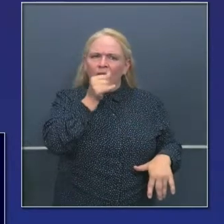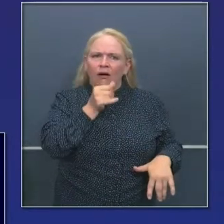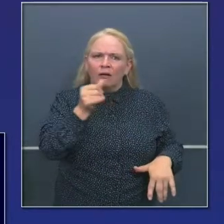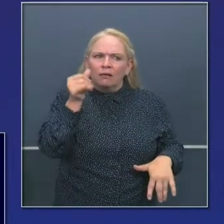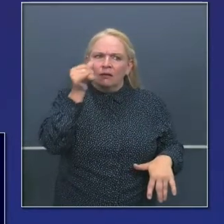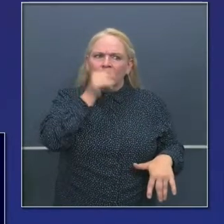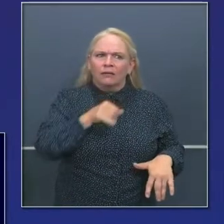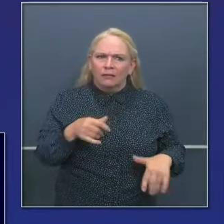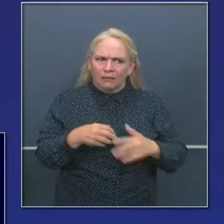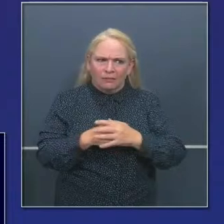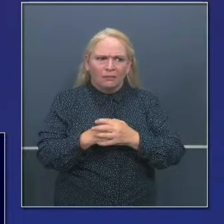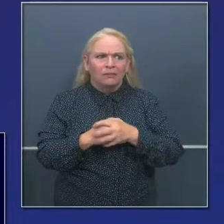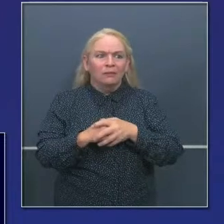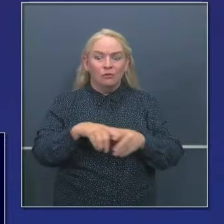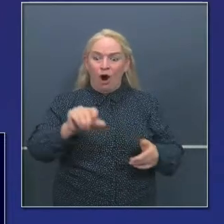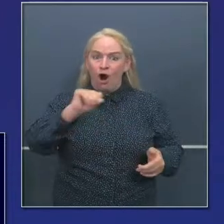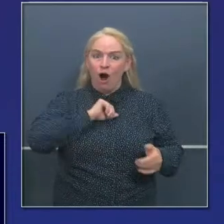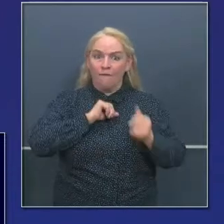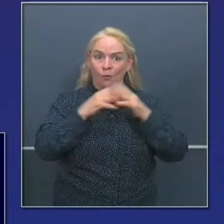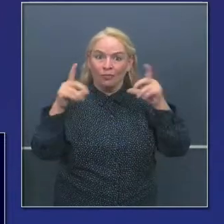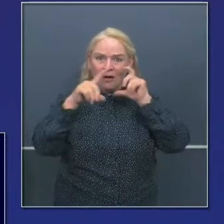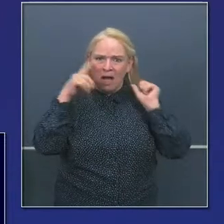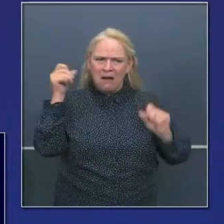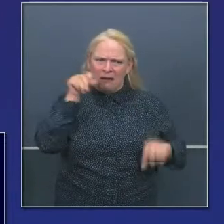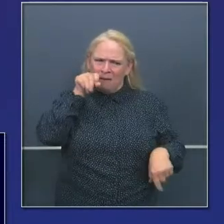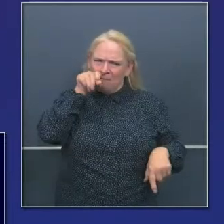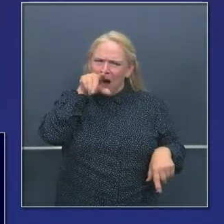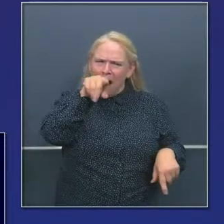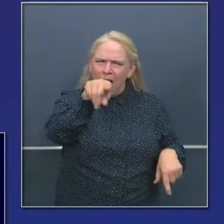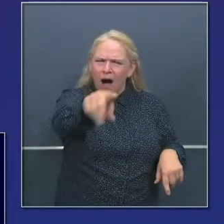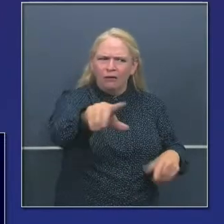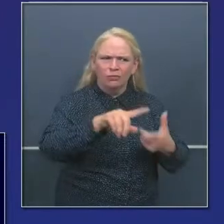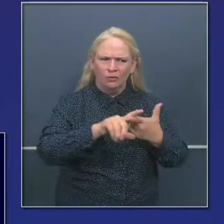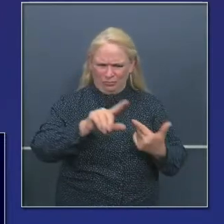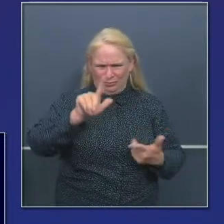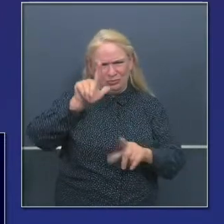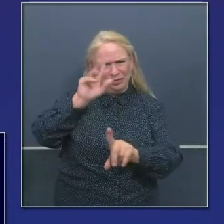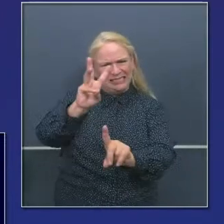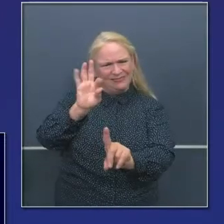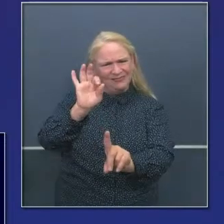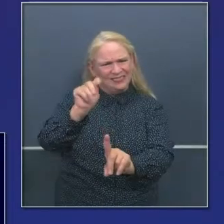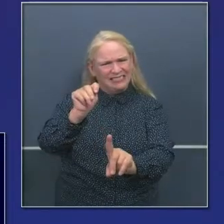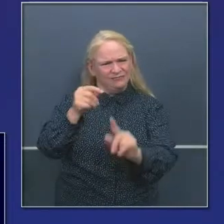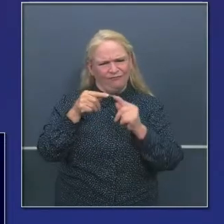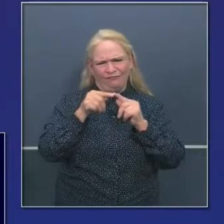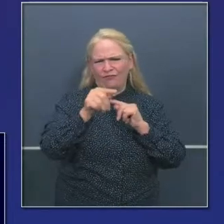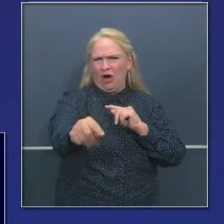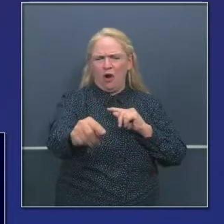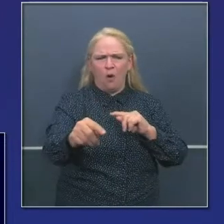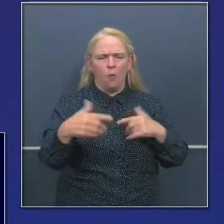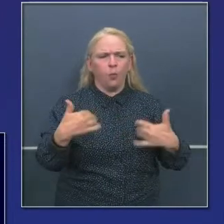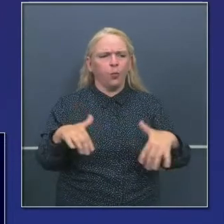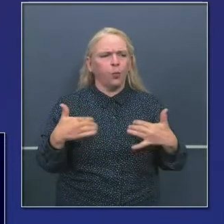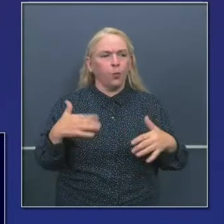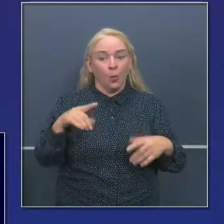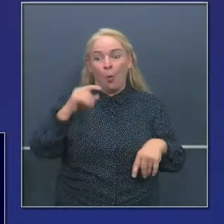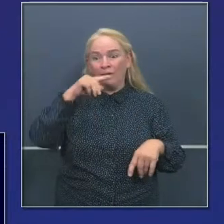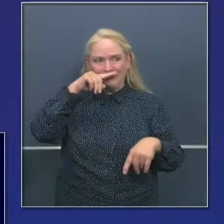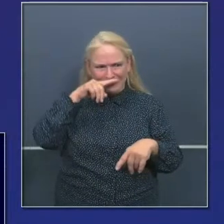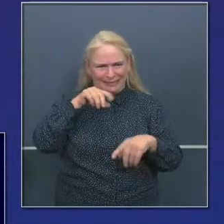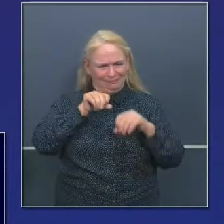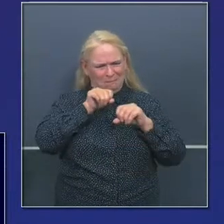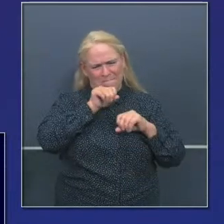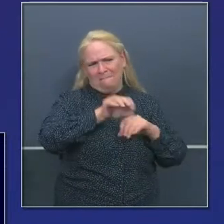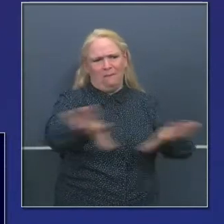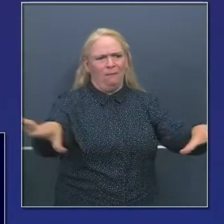droplets, when you cough, go, and how far a distance those droplets can go if you sneeze. Just take a look at